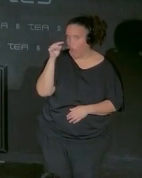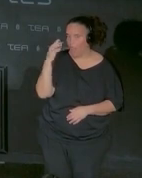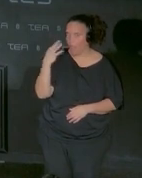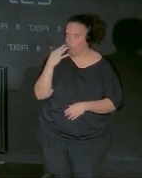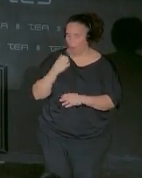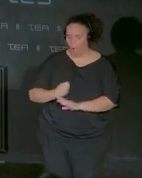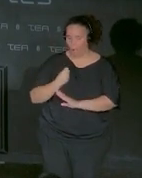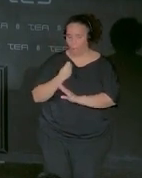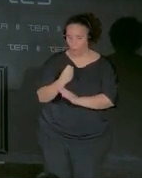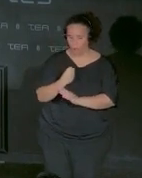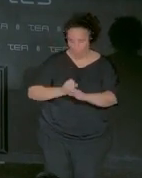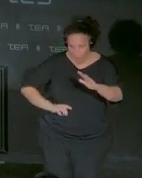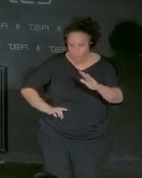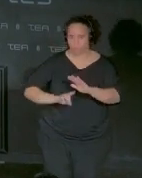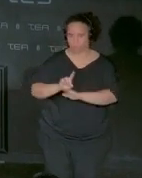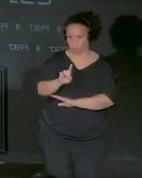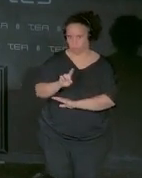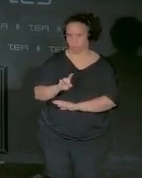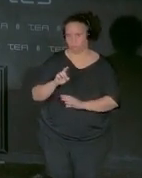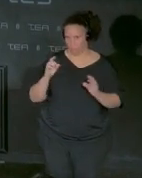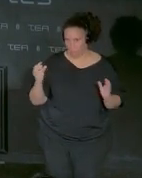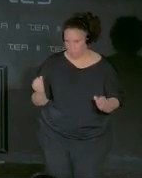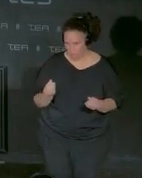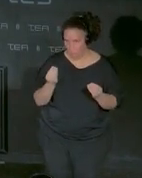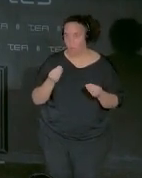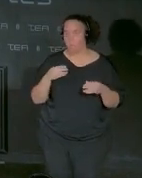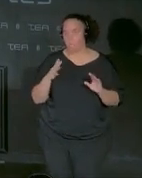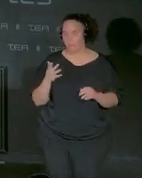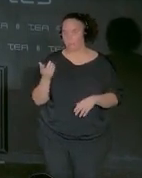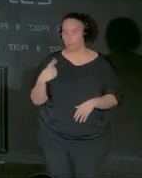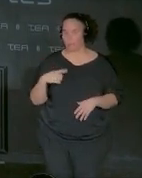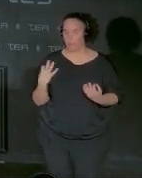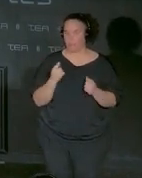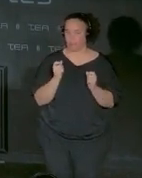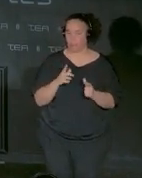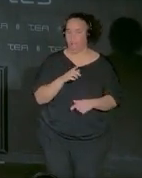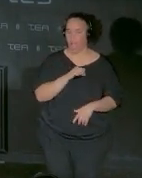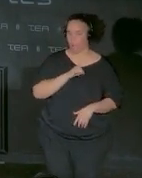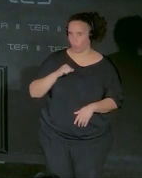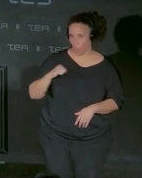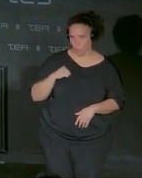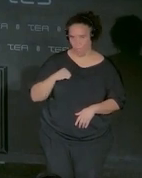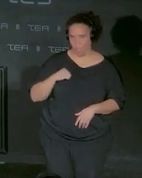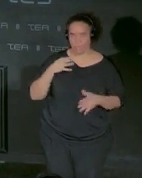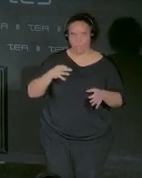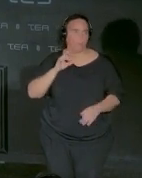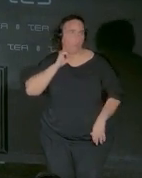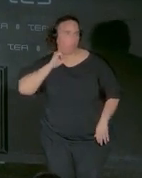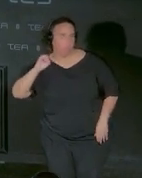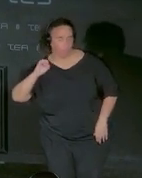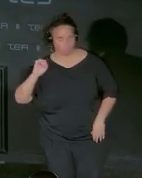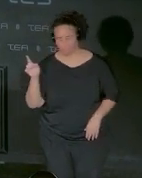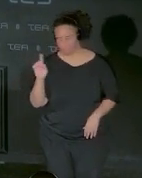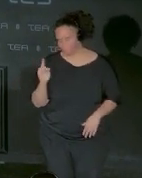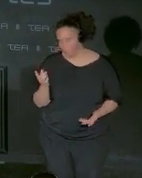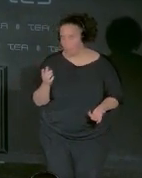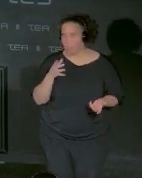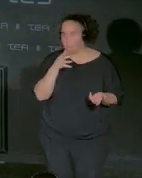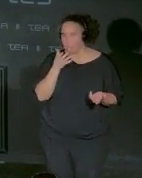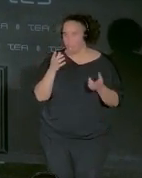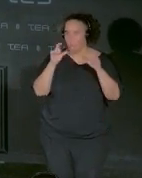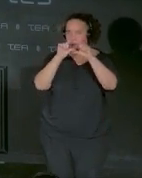innovate. So if you have money, you can create more independence, and that's where we come in. Because we provide a